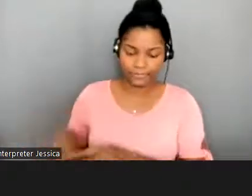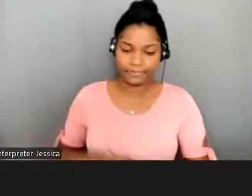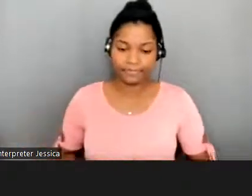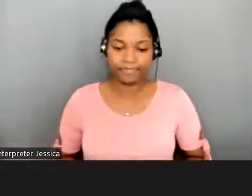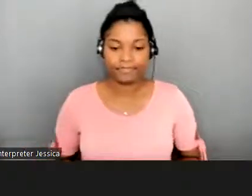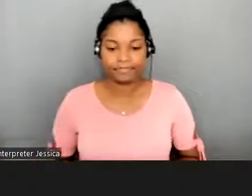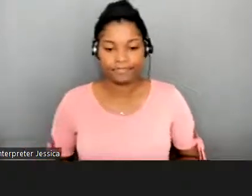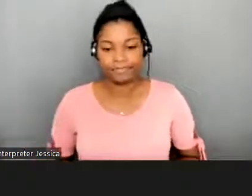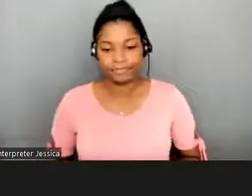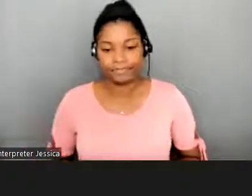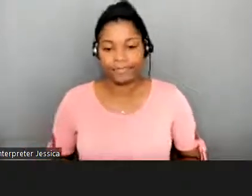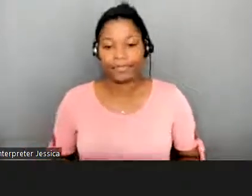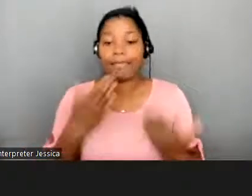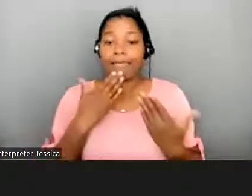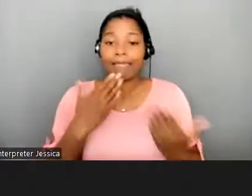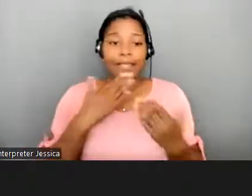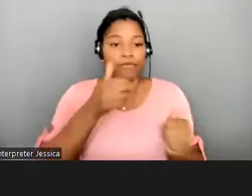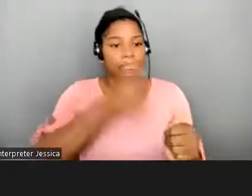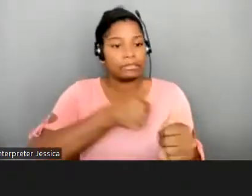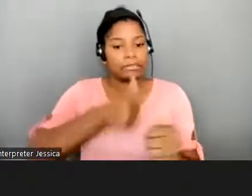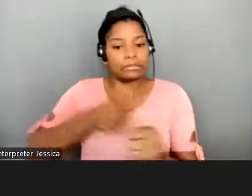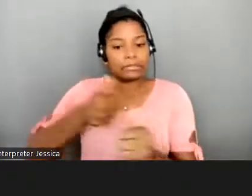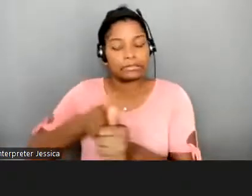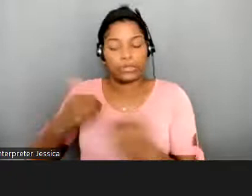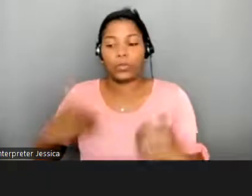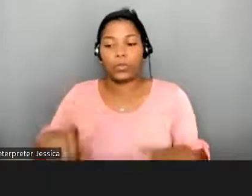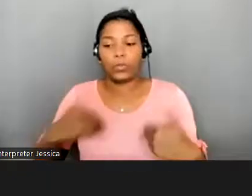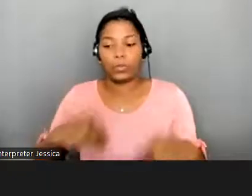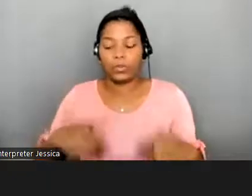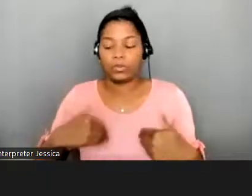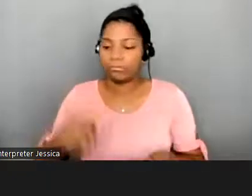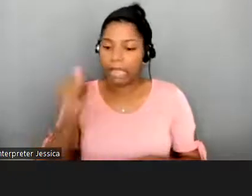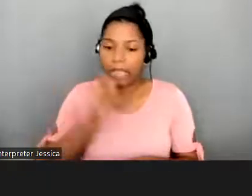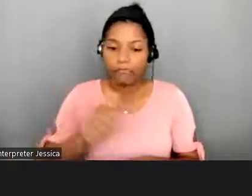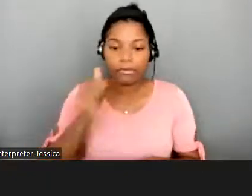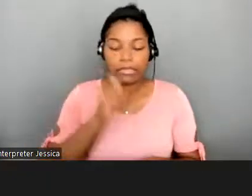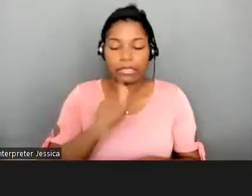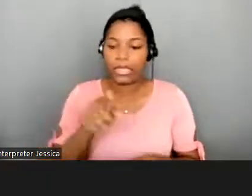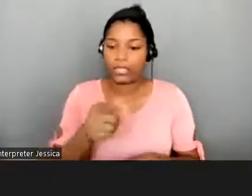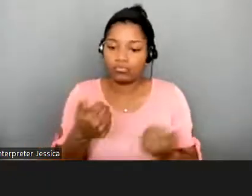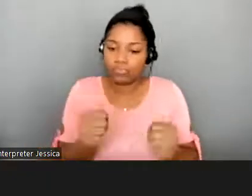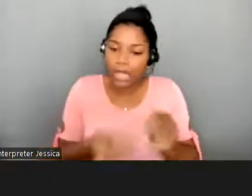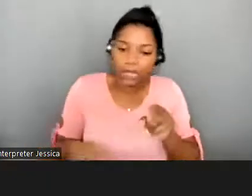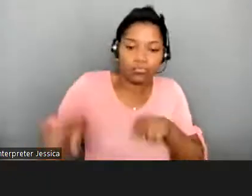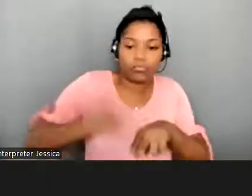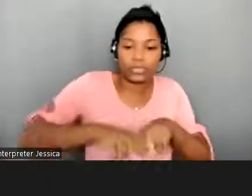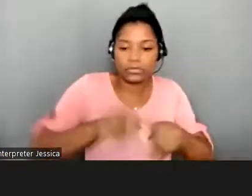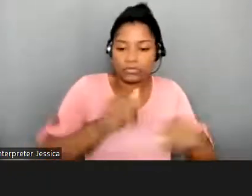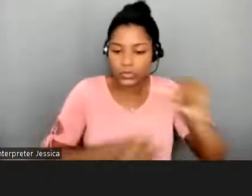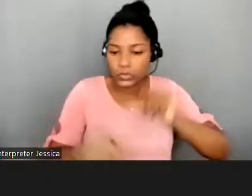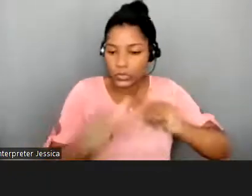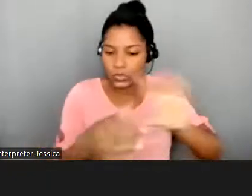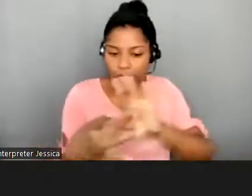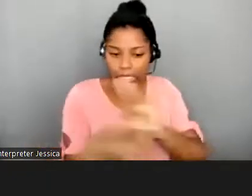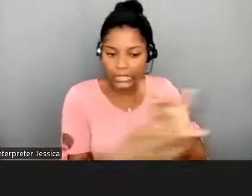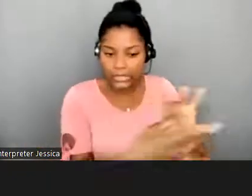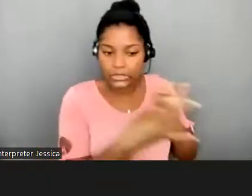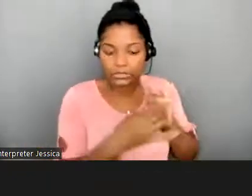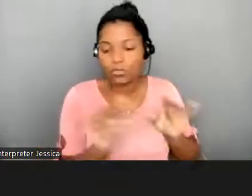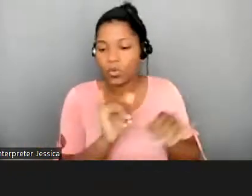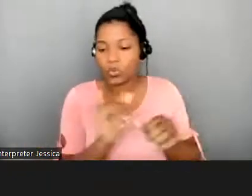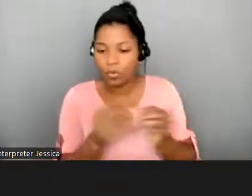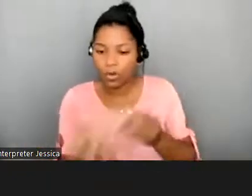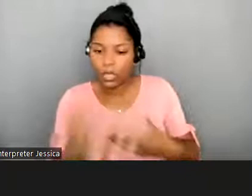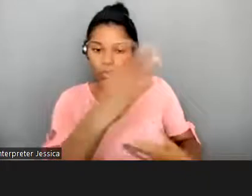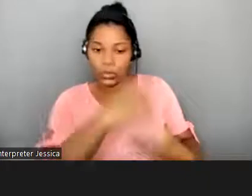connections. Thanks to each of you for the work you do each day to increase social connections and to be more inclusive. It will take all of